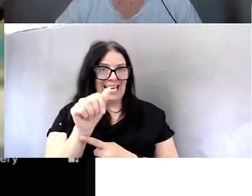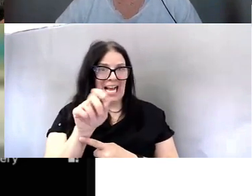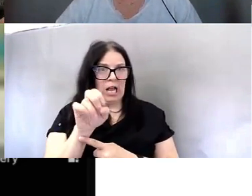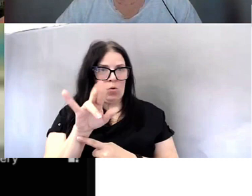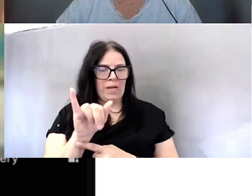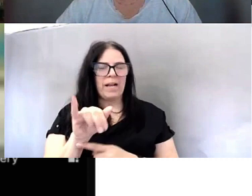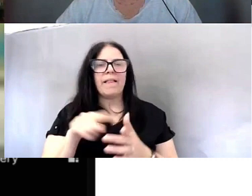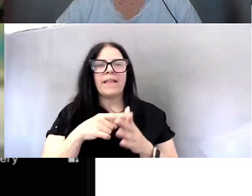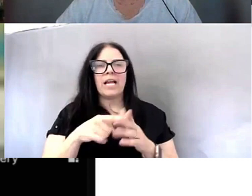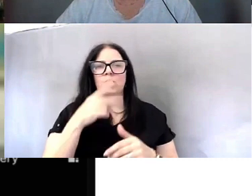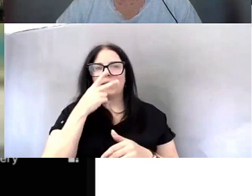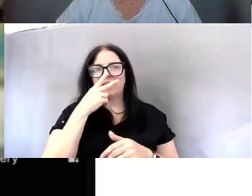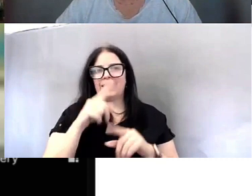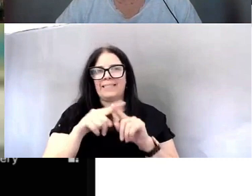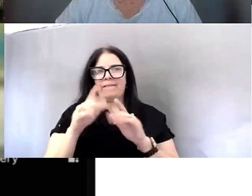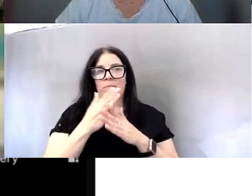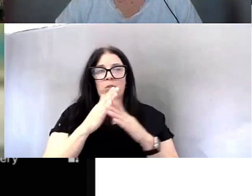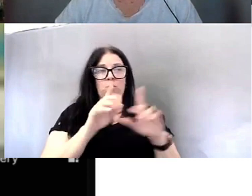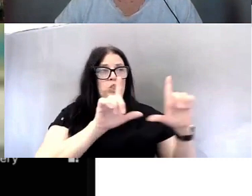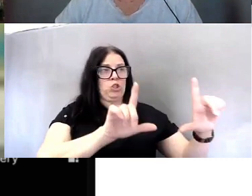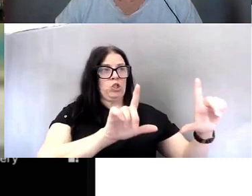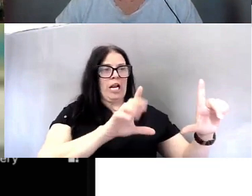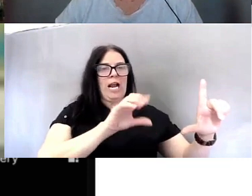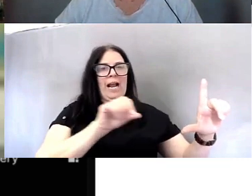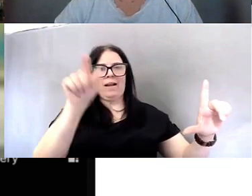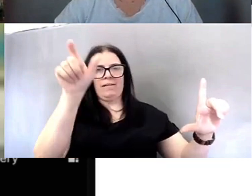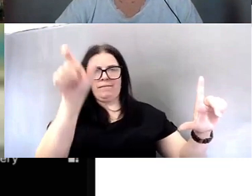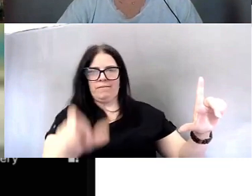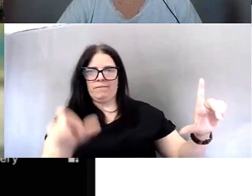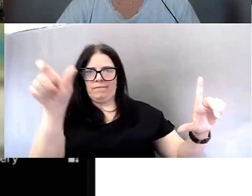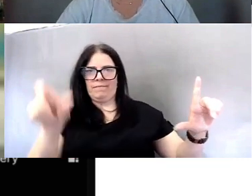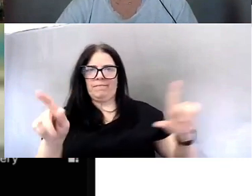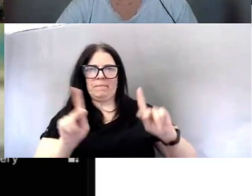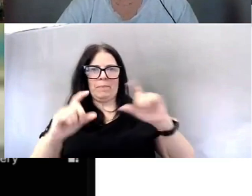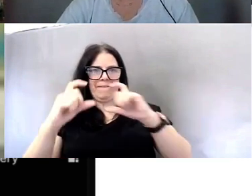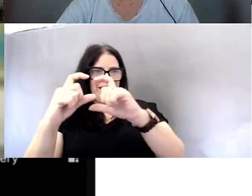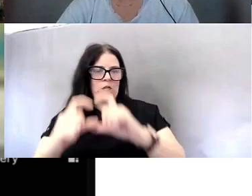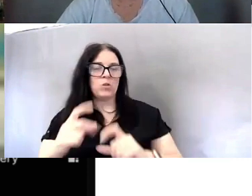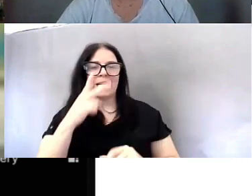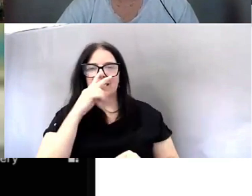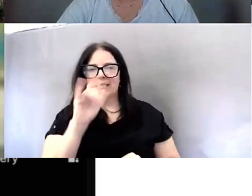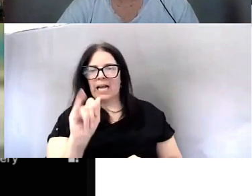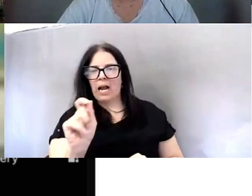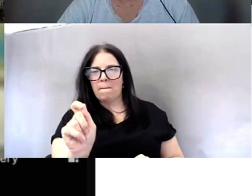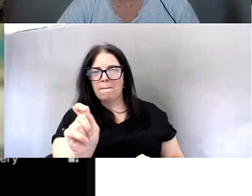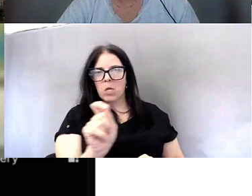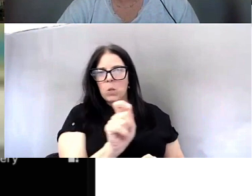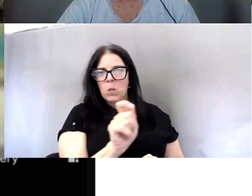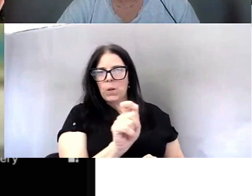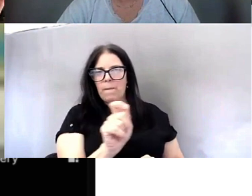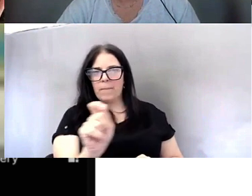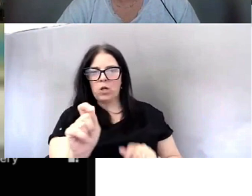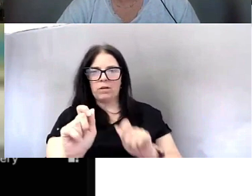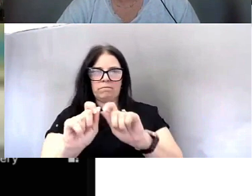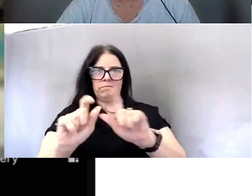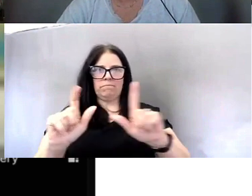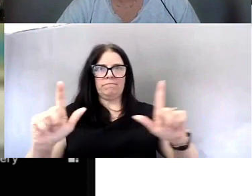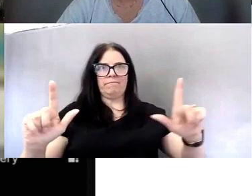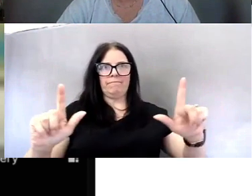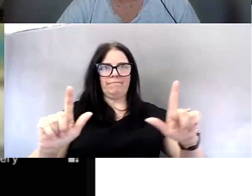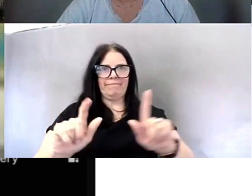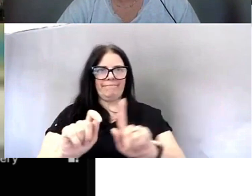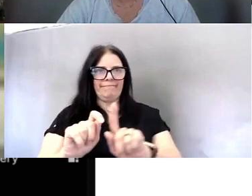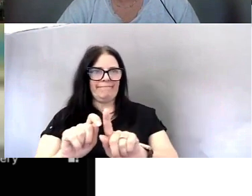what we share on the screen and the videos of the participants. There's a tiny line that will show up, and then you will be able to move it to the left or